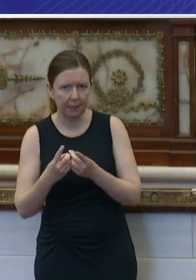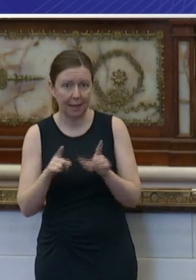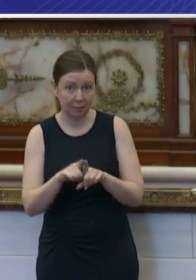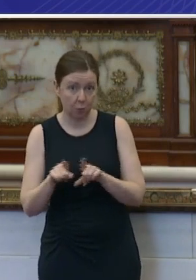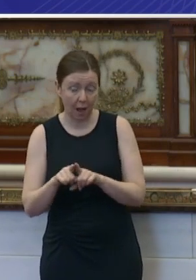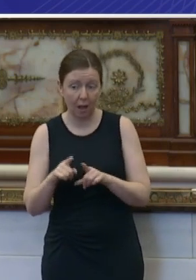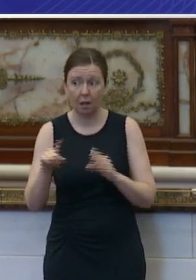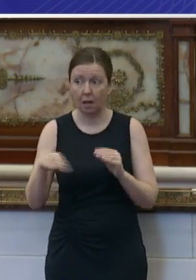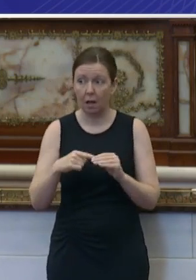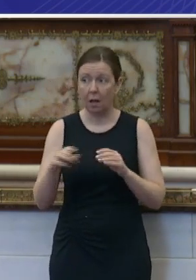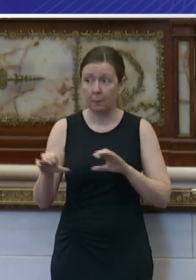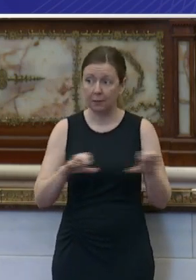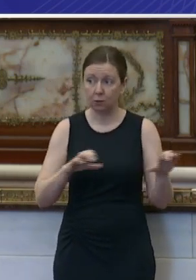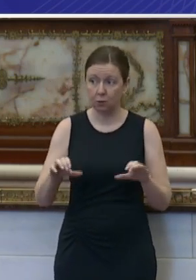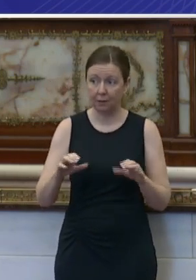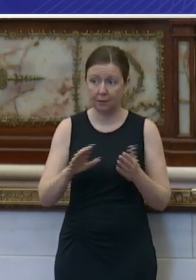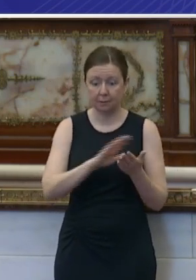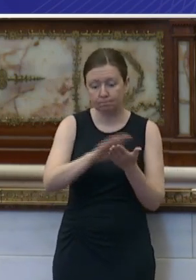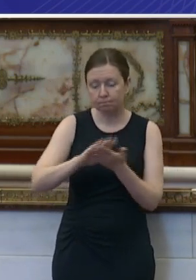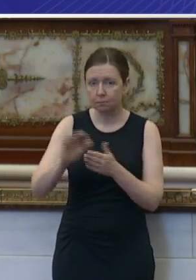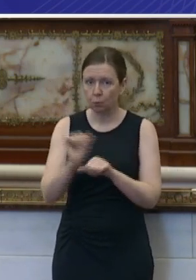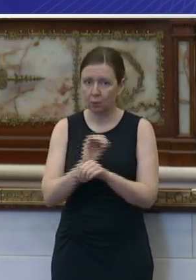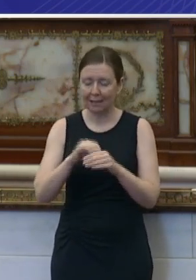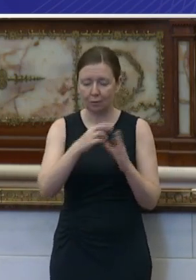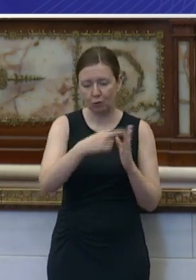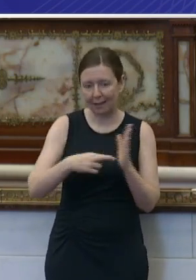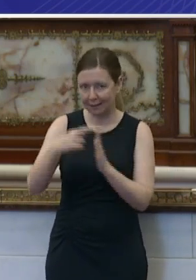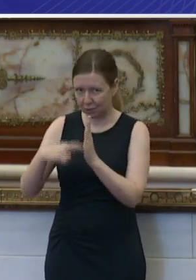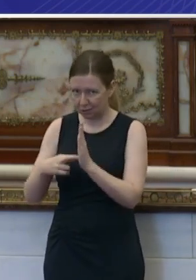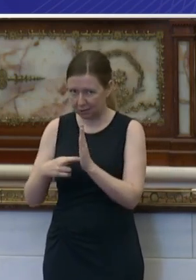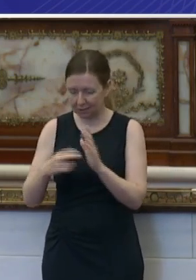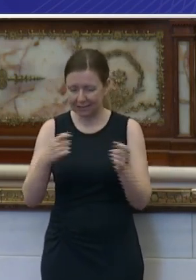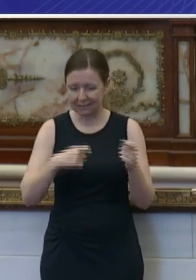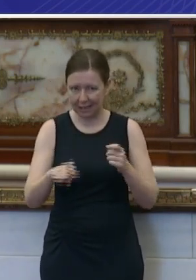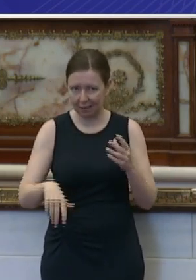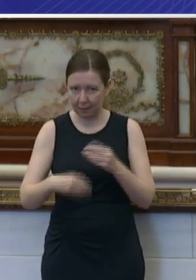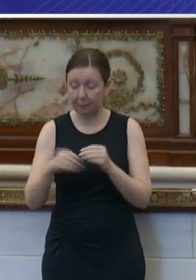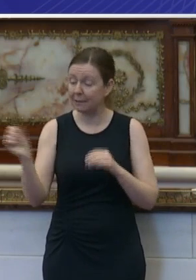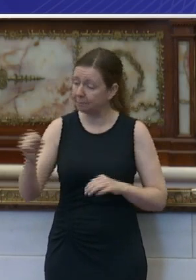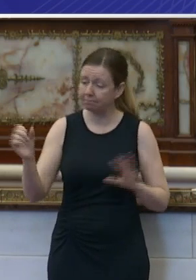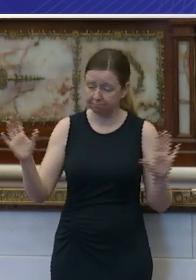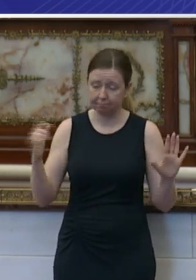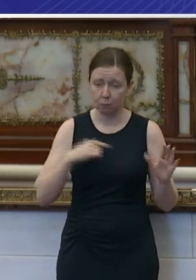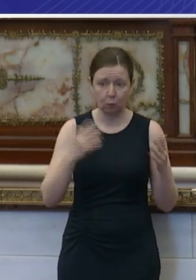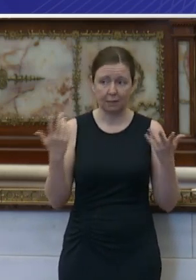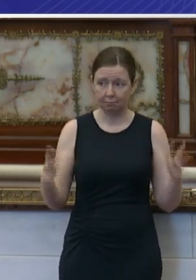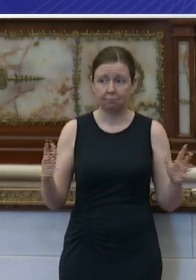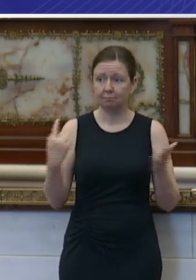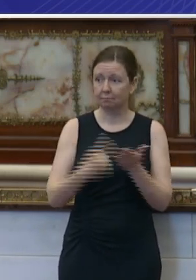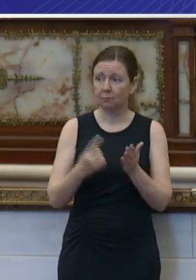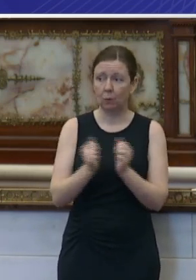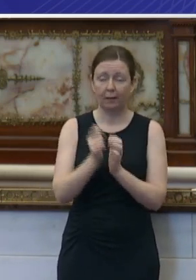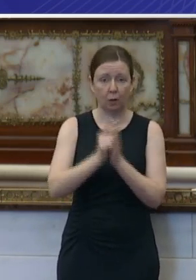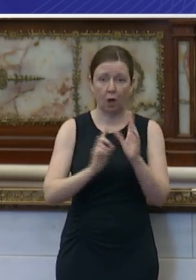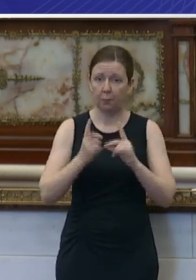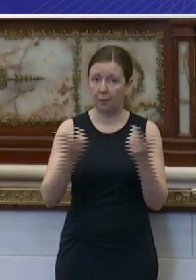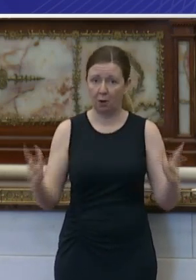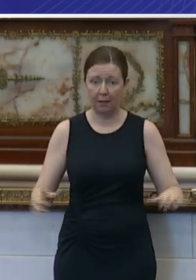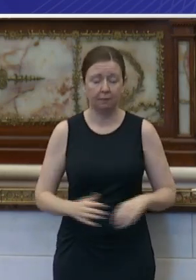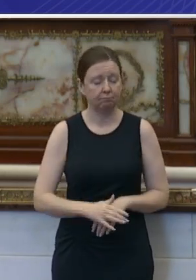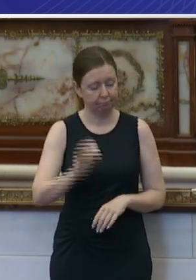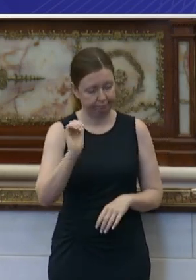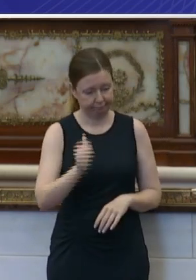in reference to doing this cleanup work in the regulations as opposed to an amendment? Yes. Yep. We had gone over this with the law department. Okay.